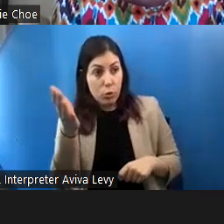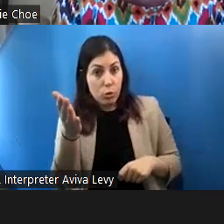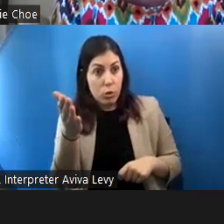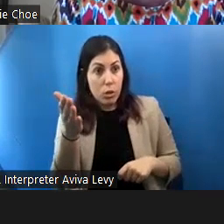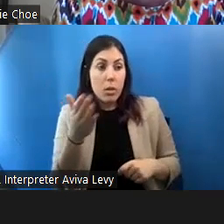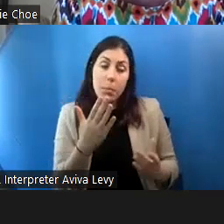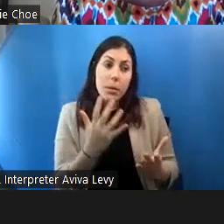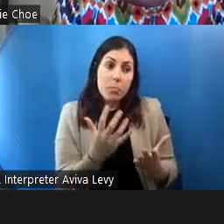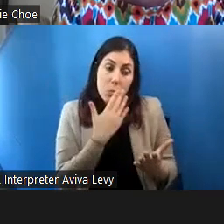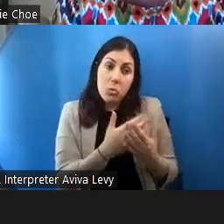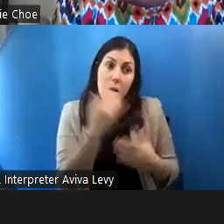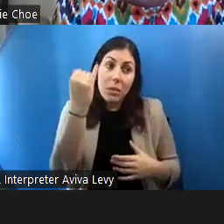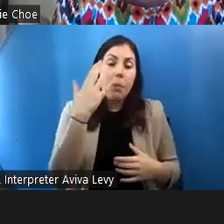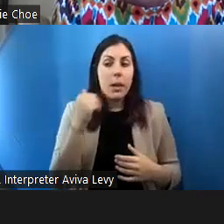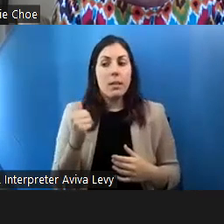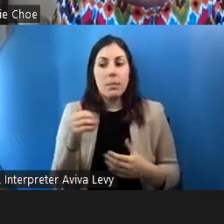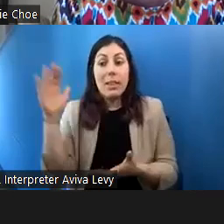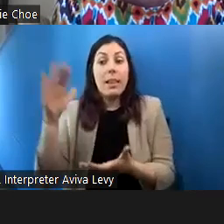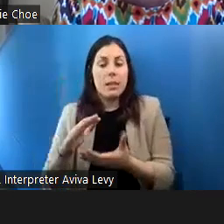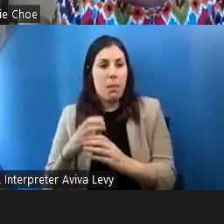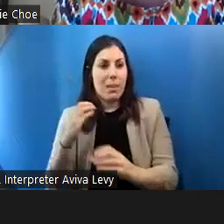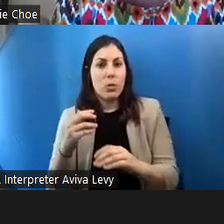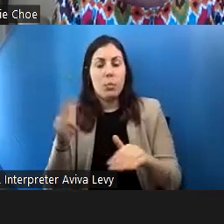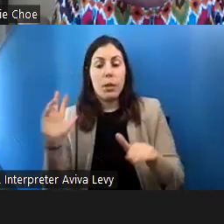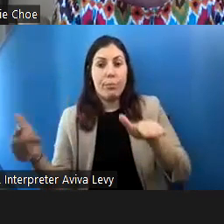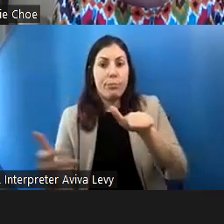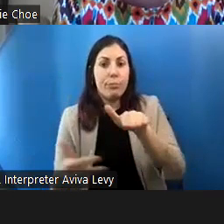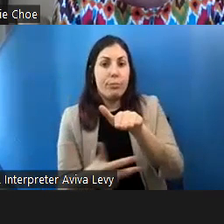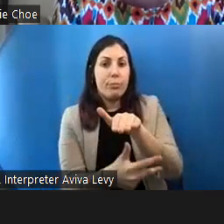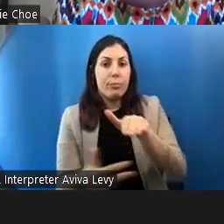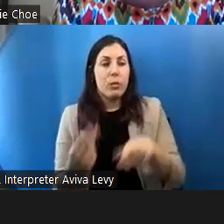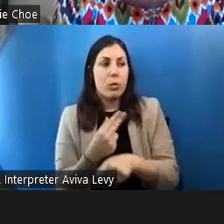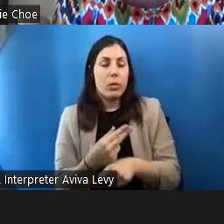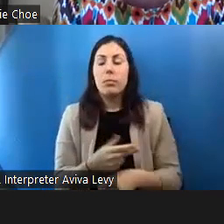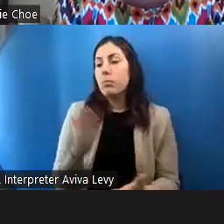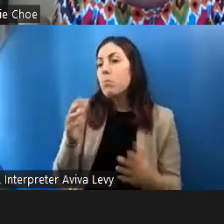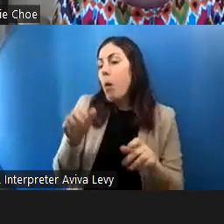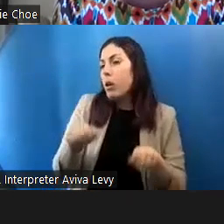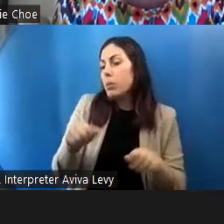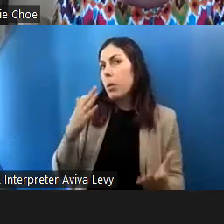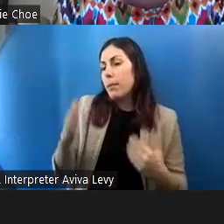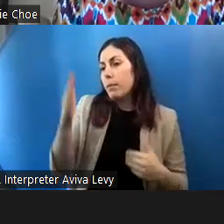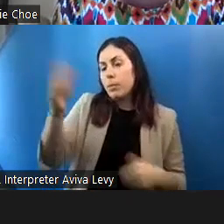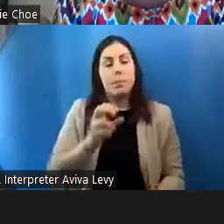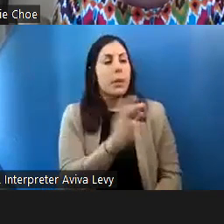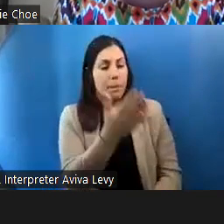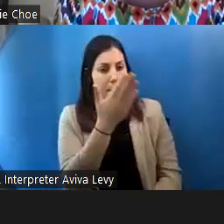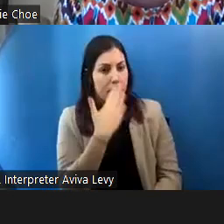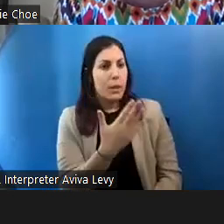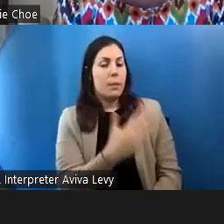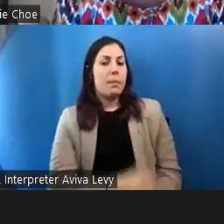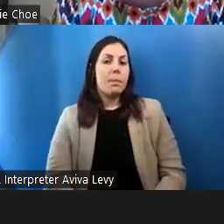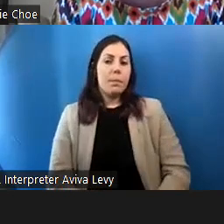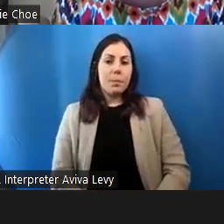given how fewer buses will be using the lower busway? It's always possible. Okay, all right. Well, thank you.